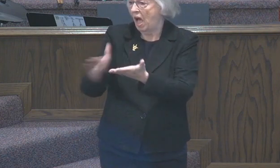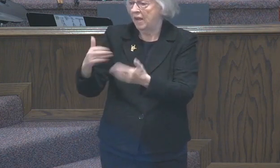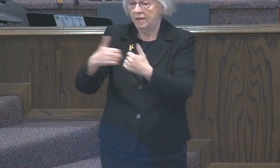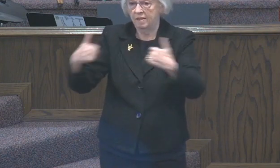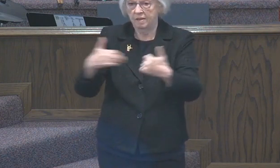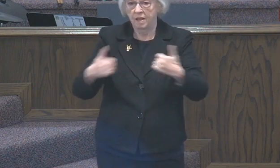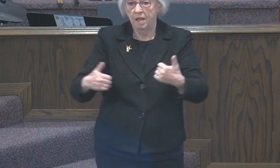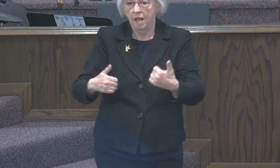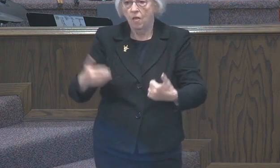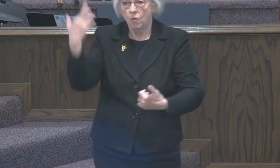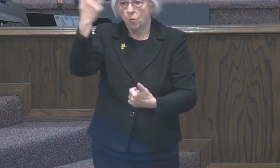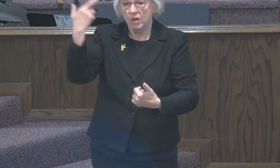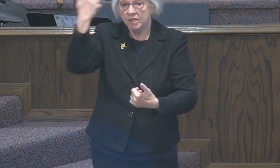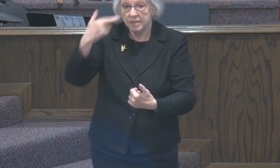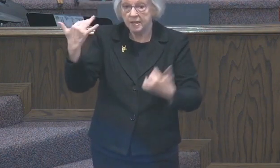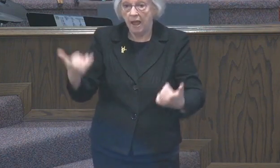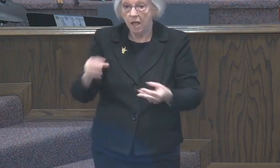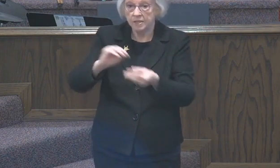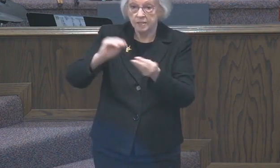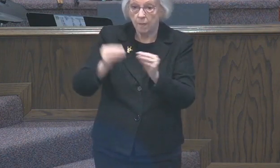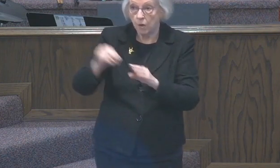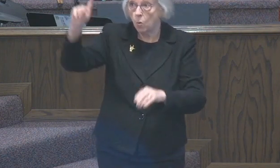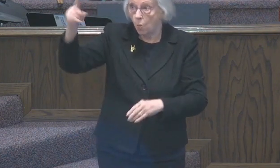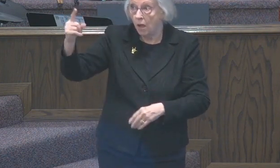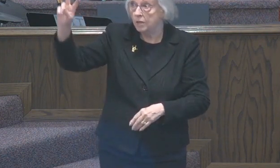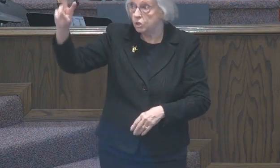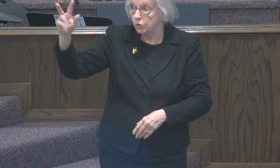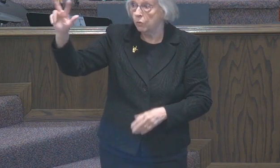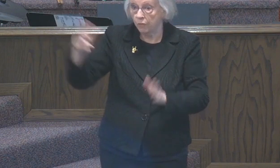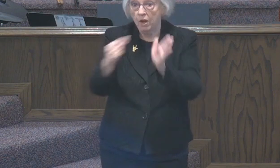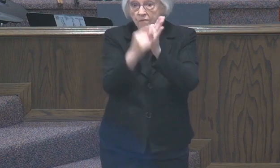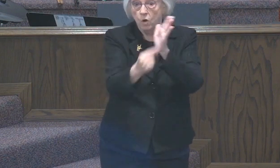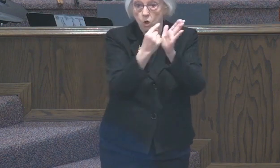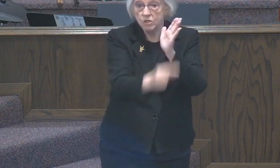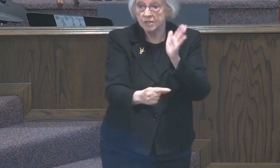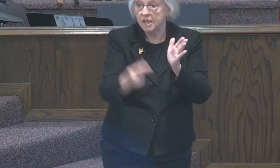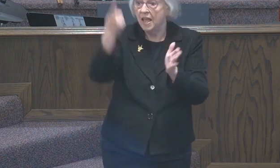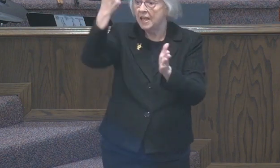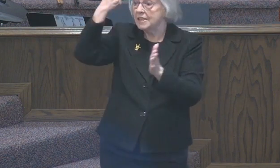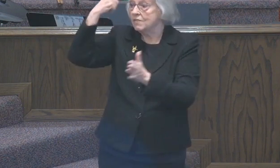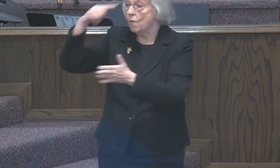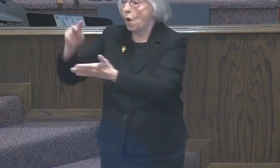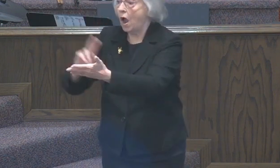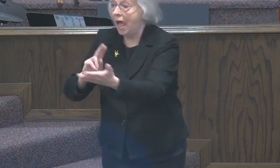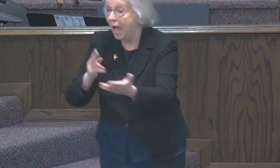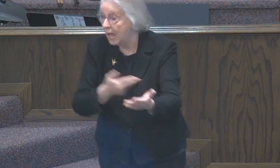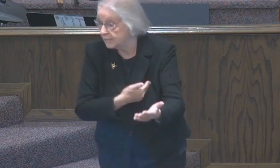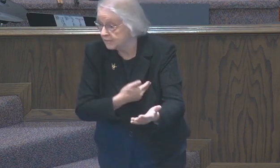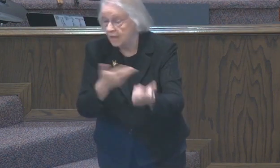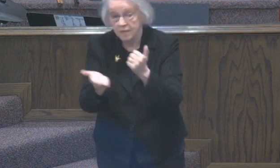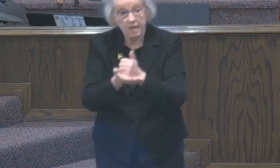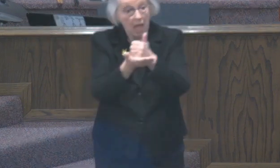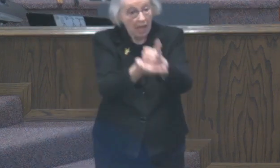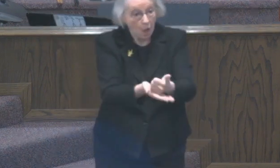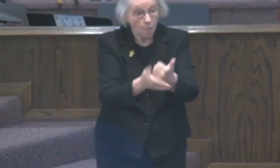our benefit, all right? It really is for our benefit. It really is of great benefit to us as we read the Bible to